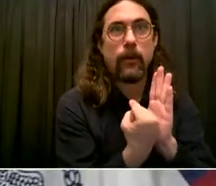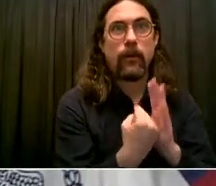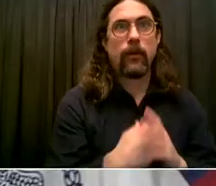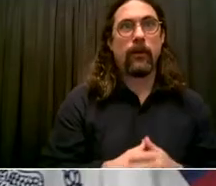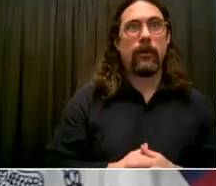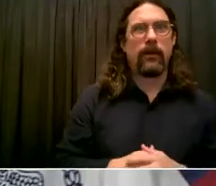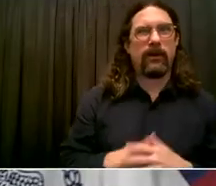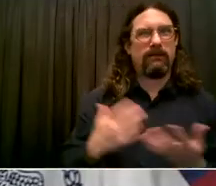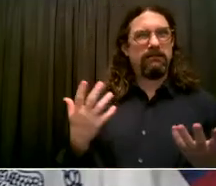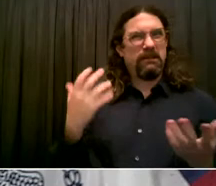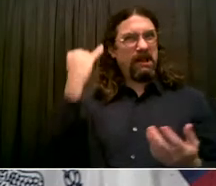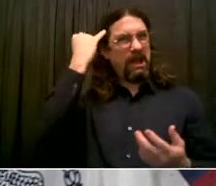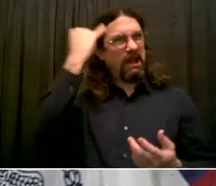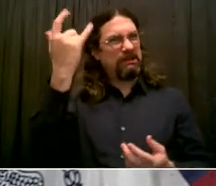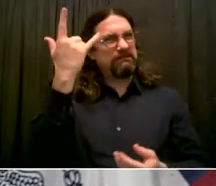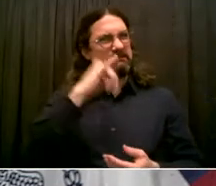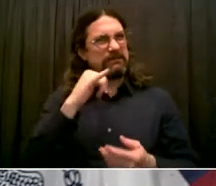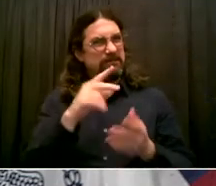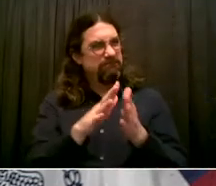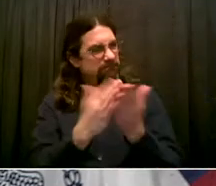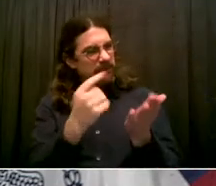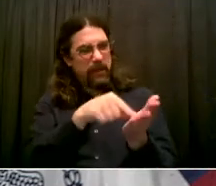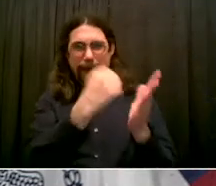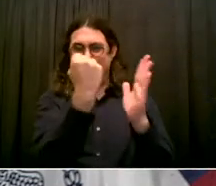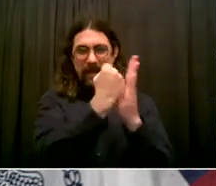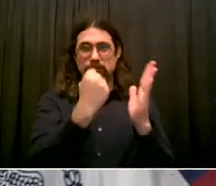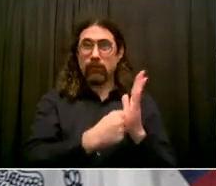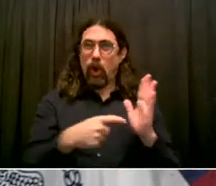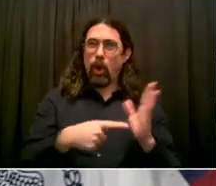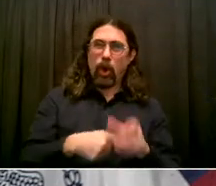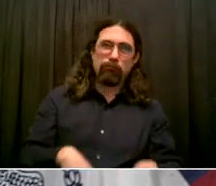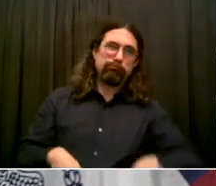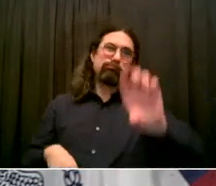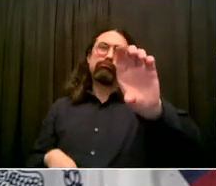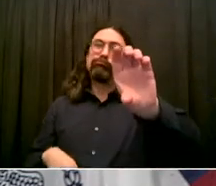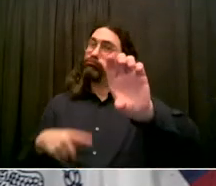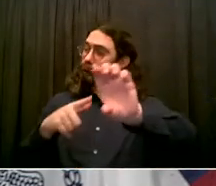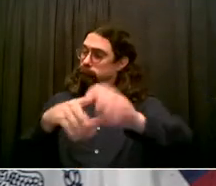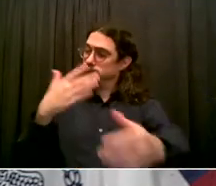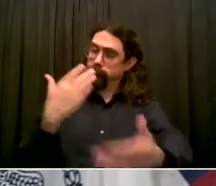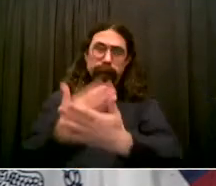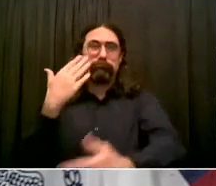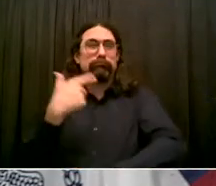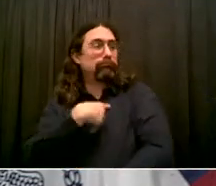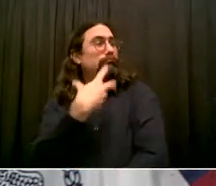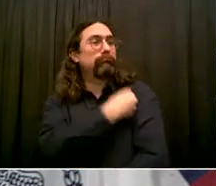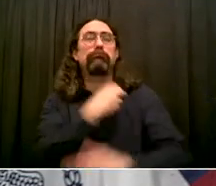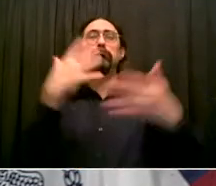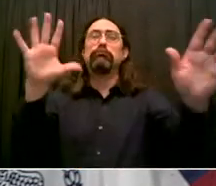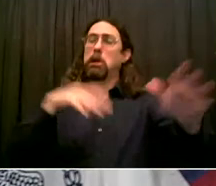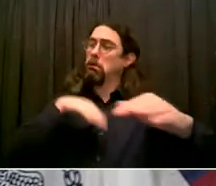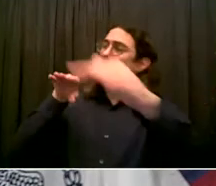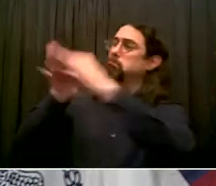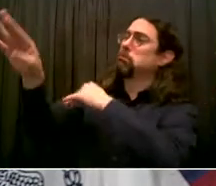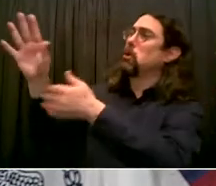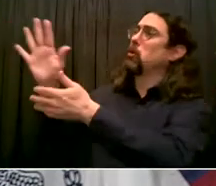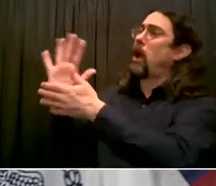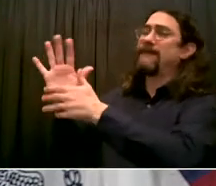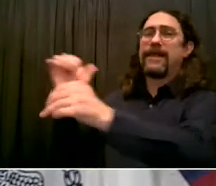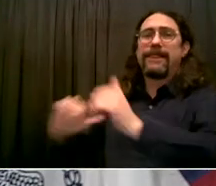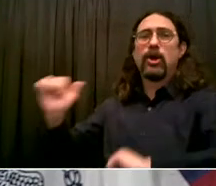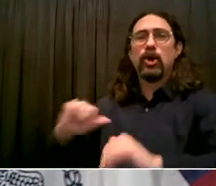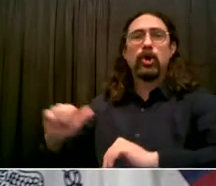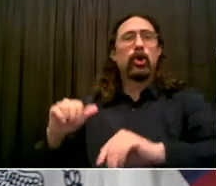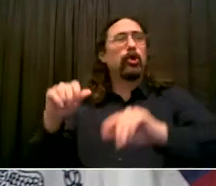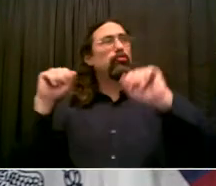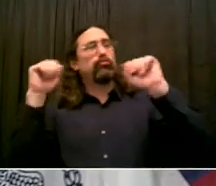passports could be an important part of our recovery. We got to get it right. We've got to respect people's privacy. We got to